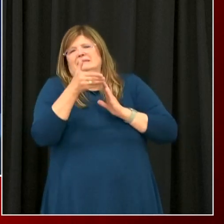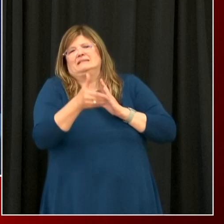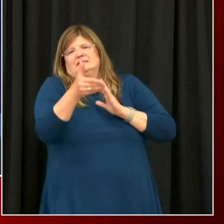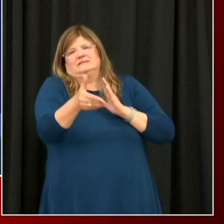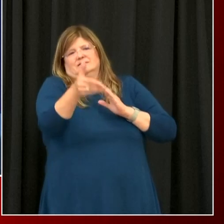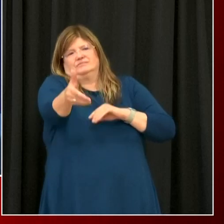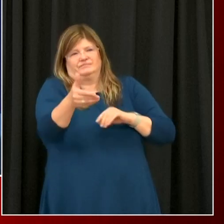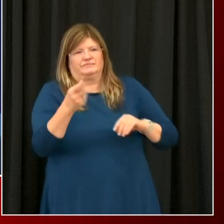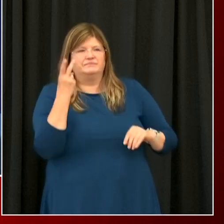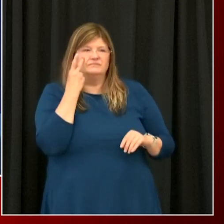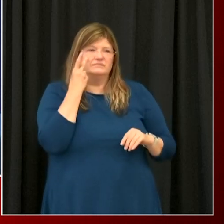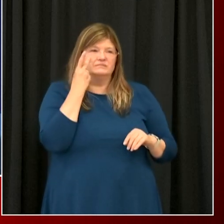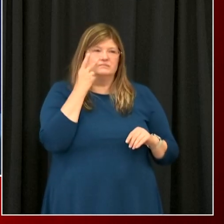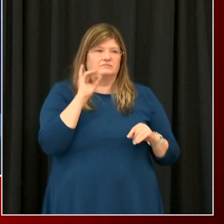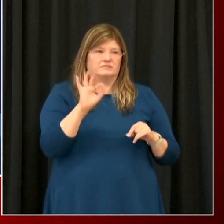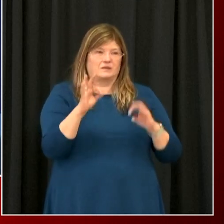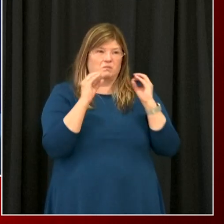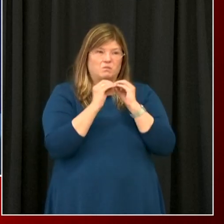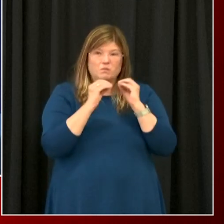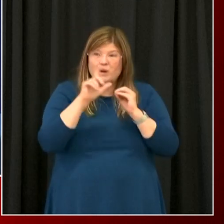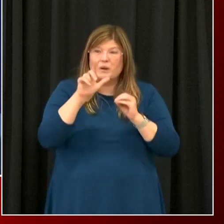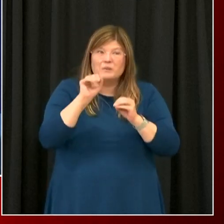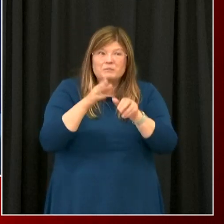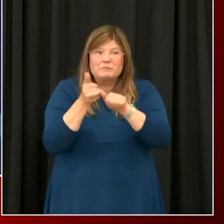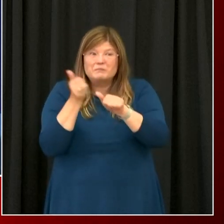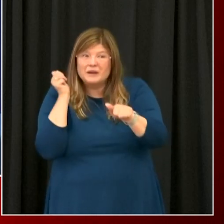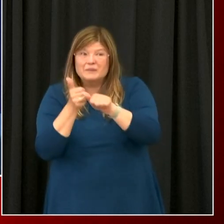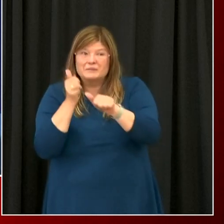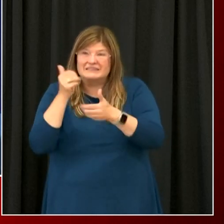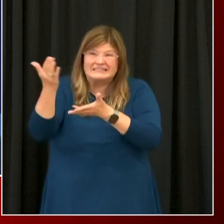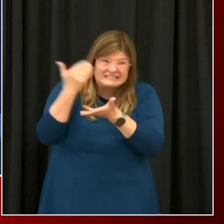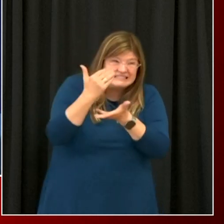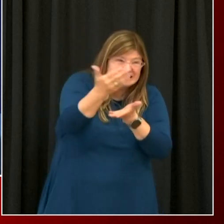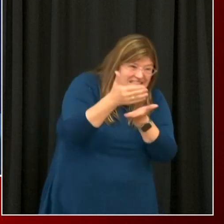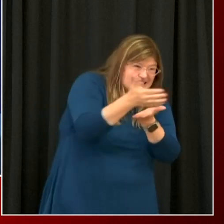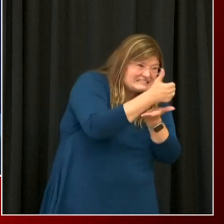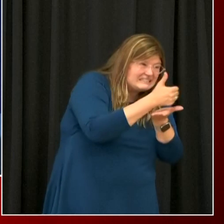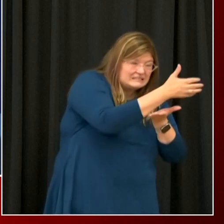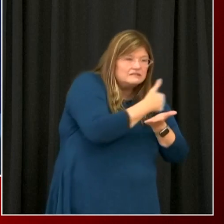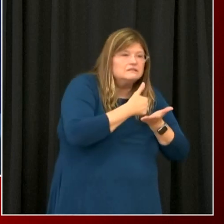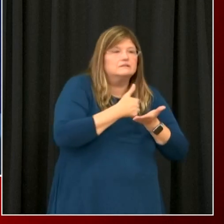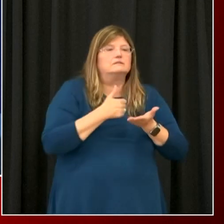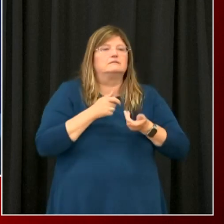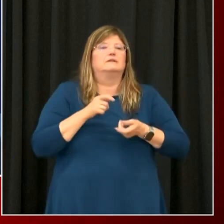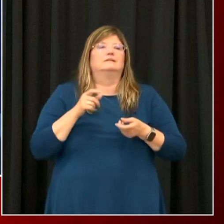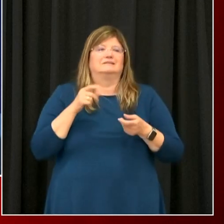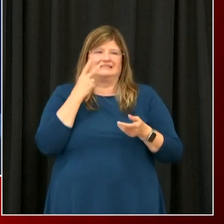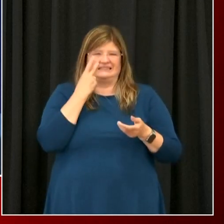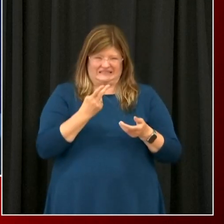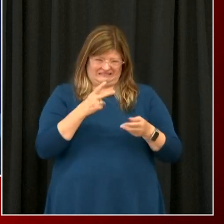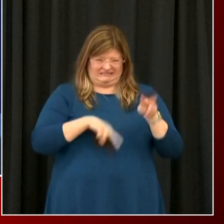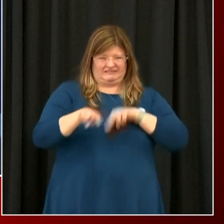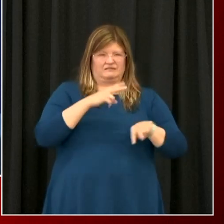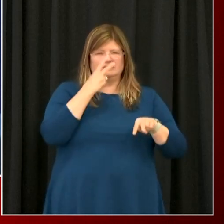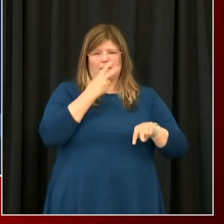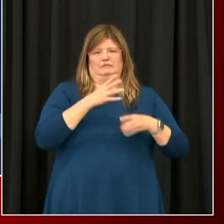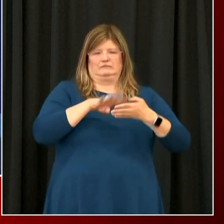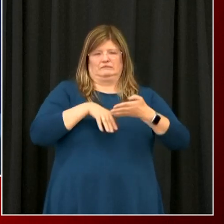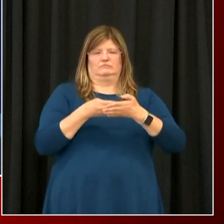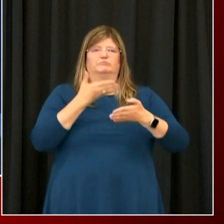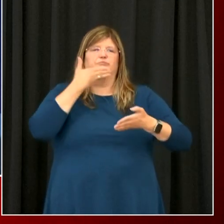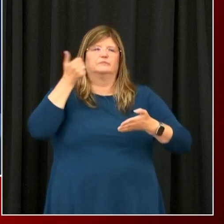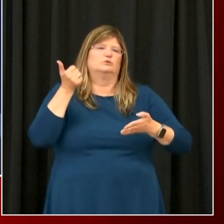more labs in from labs who were reporting backlogs, to be able to make observations around that. Sorry, just a quick follow on that